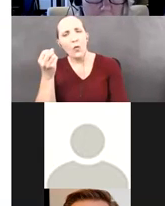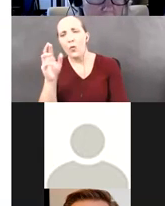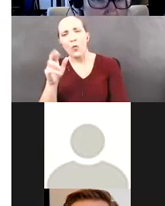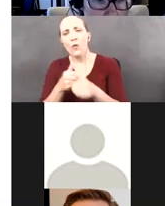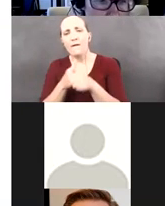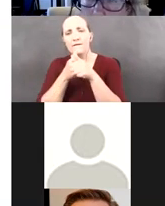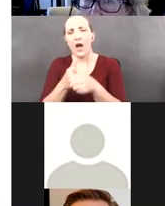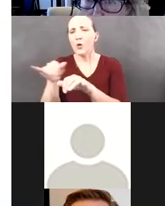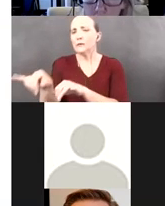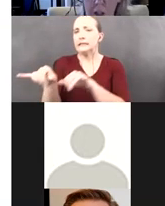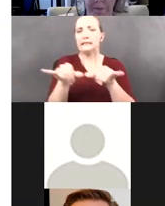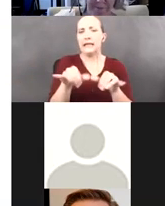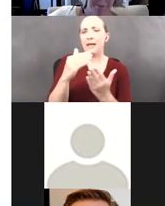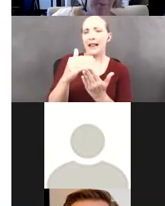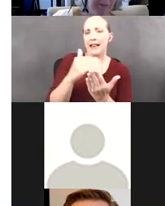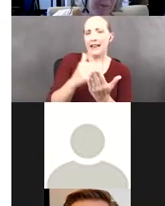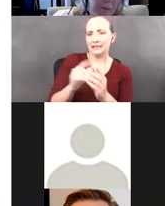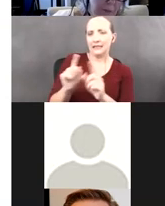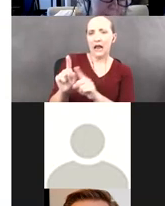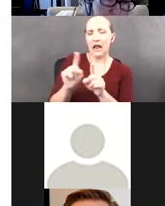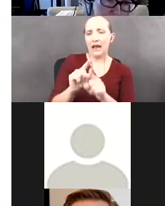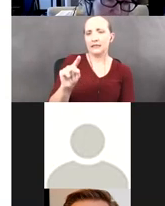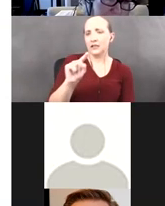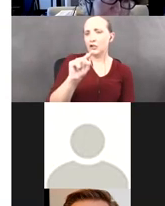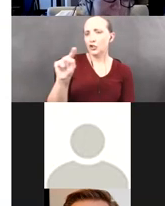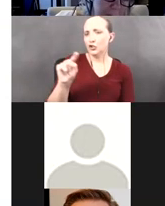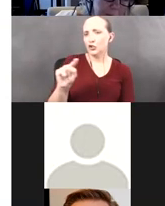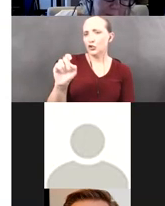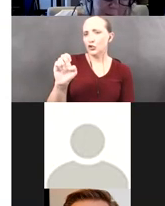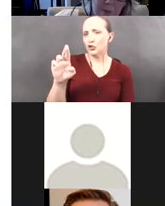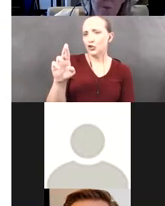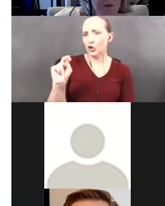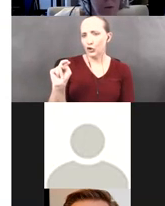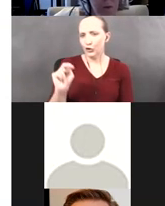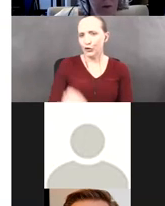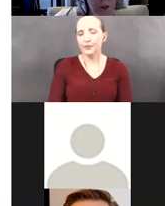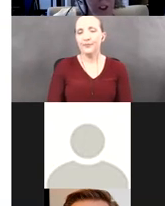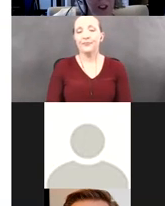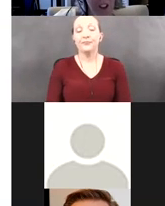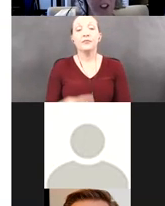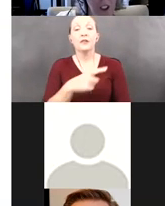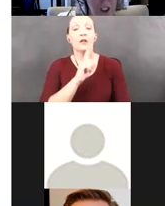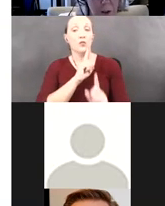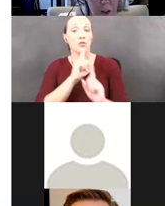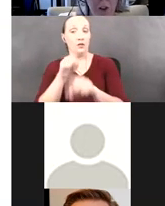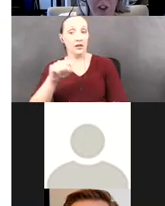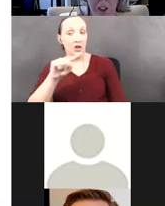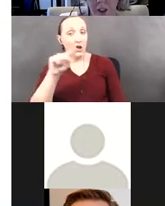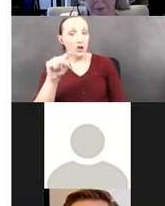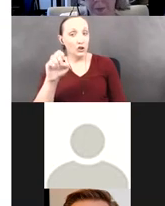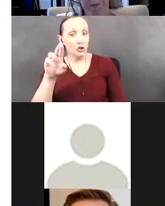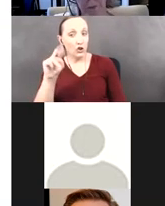algo lessons separado as o sigue las Zearn? mismas lecciones como la página Zearn. Zearn is a supplemental